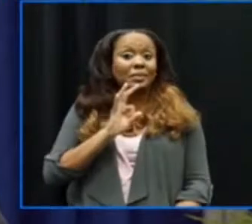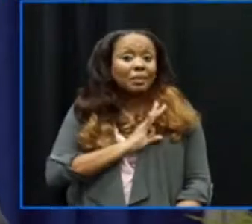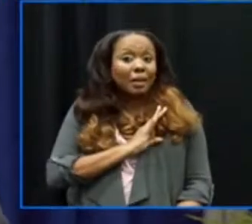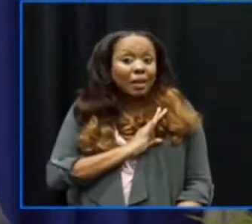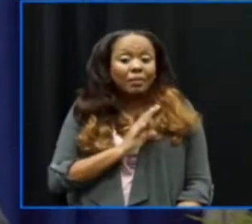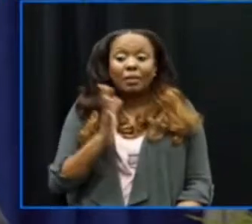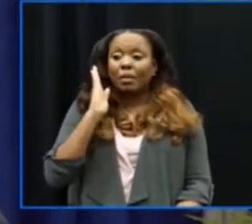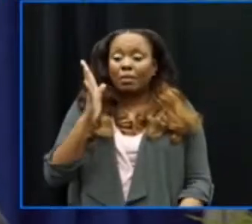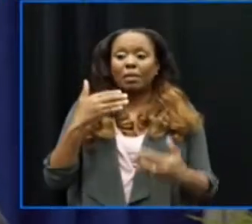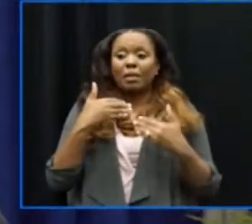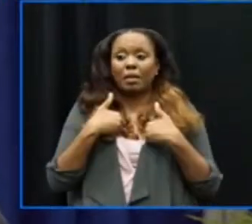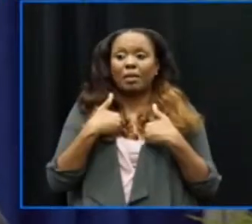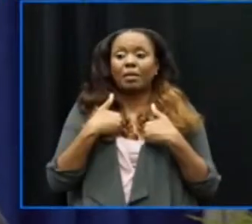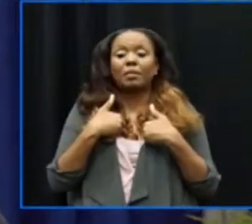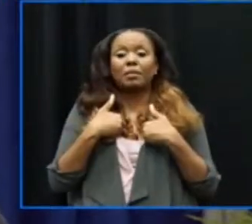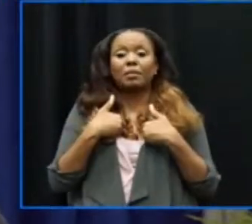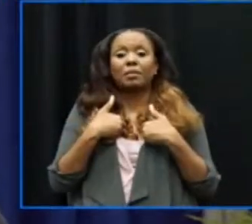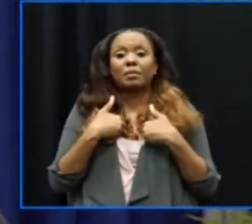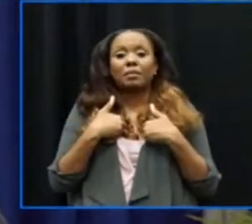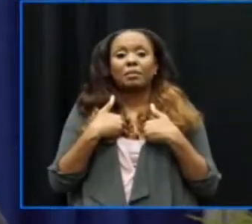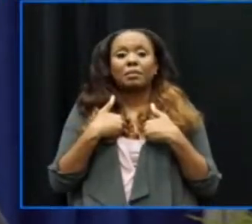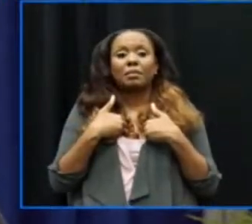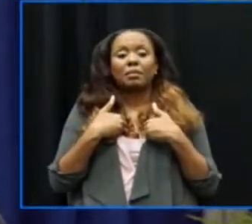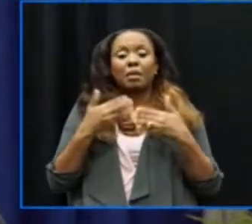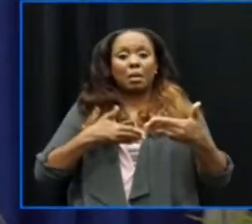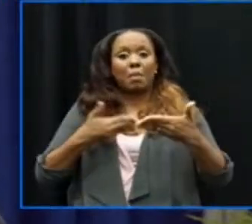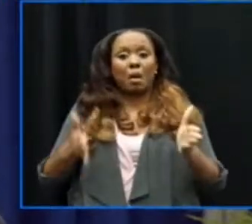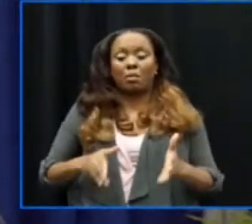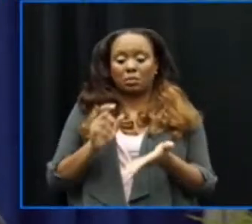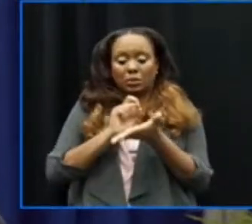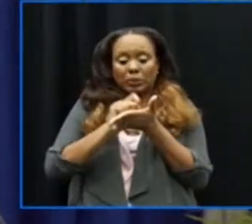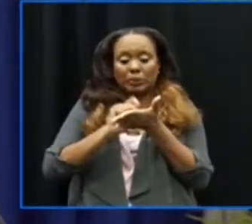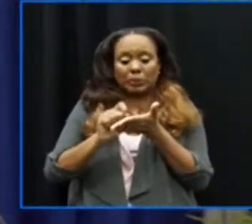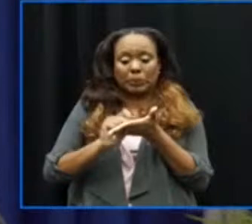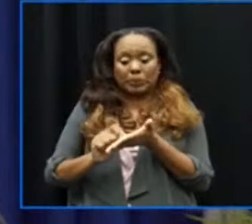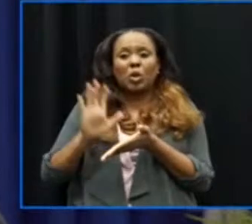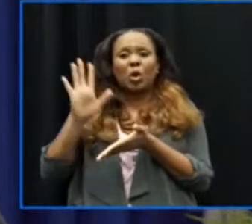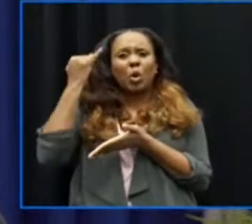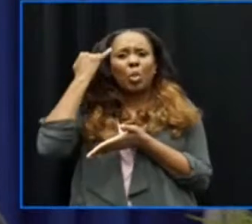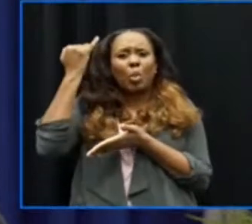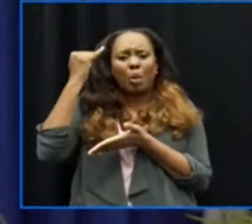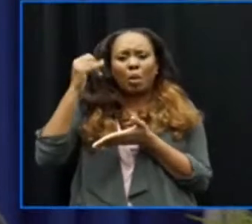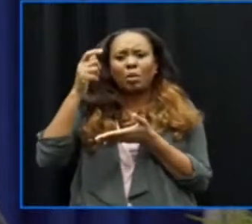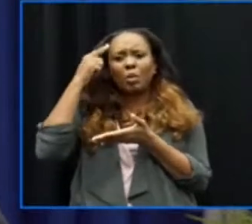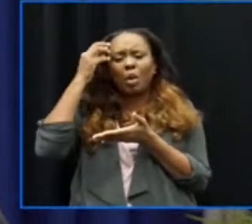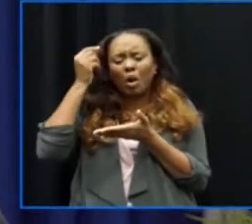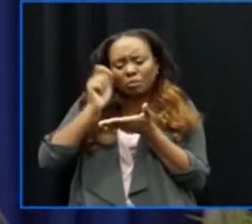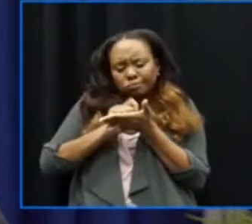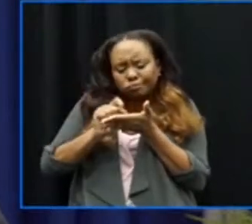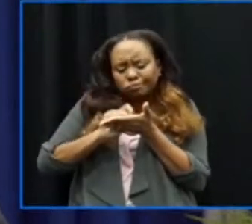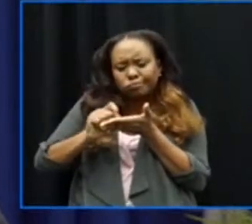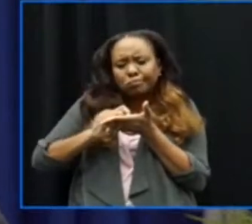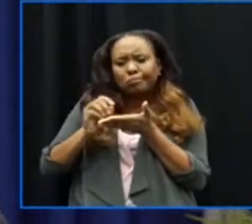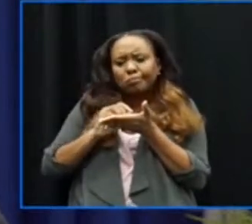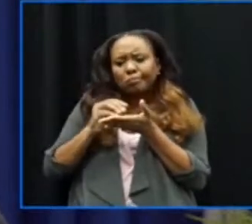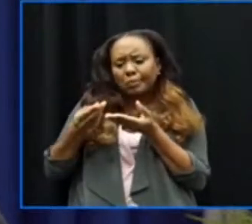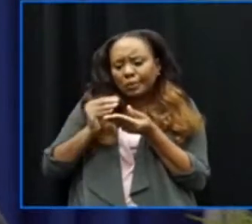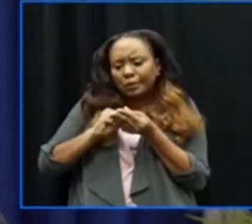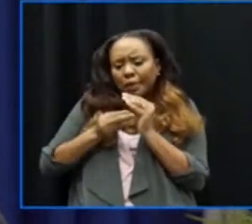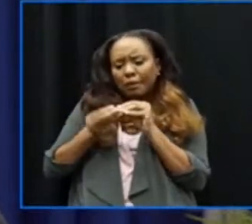to share, and that's going to be at the Frank Walcott building. They're going to be able to share their own contributions. Beside